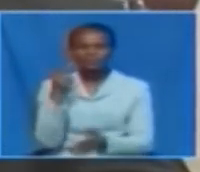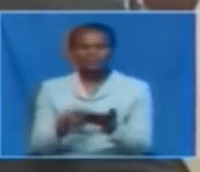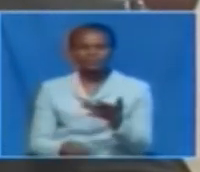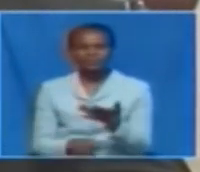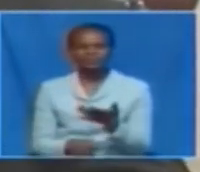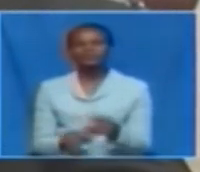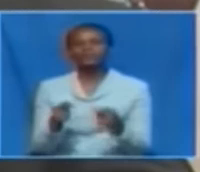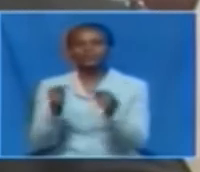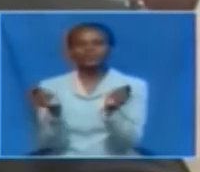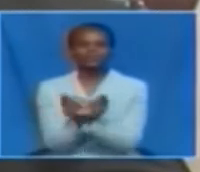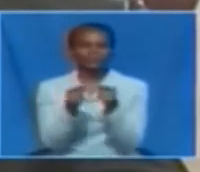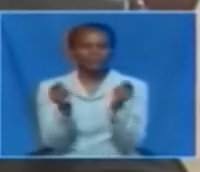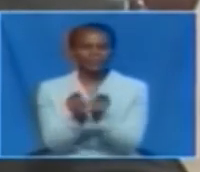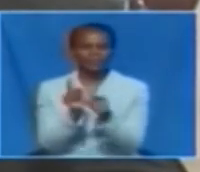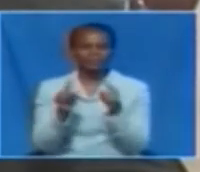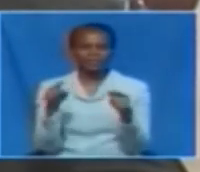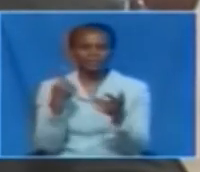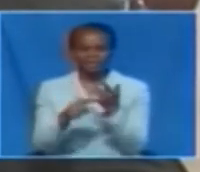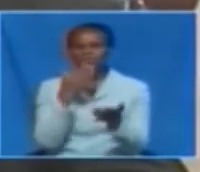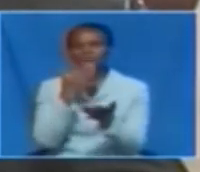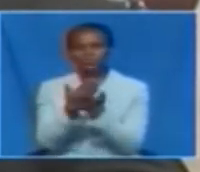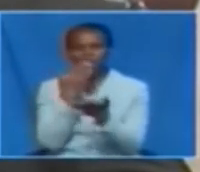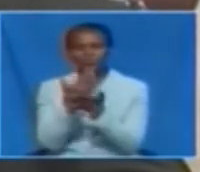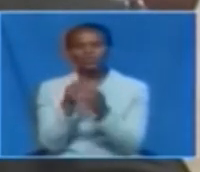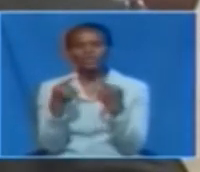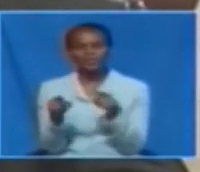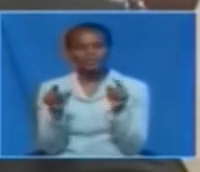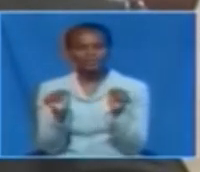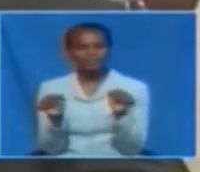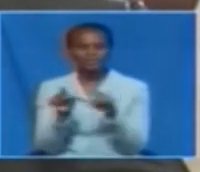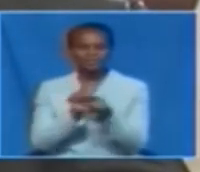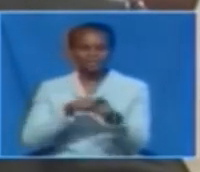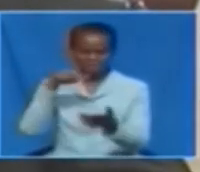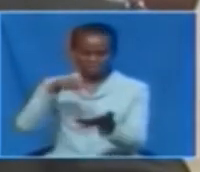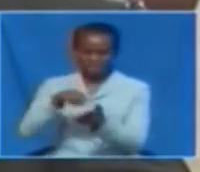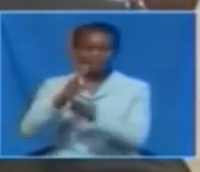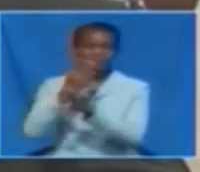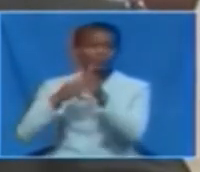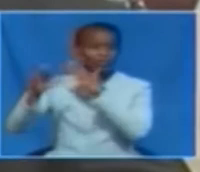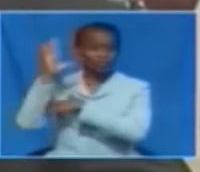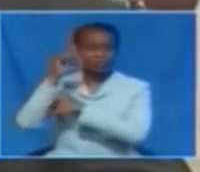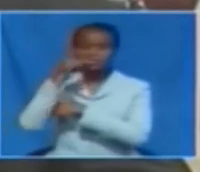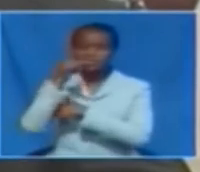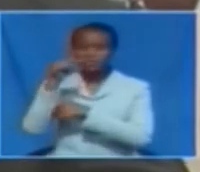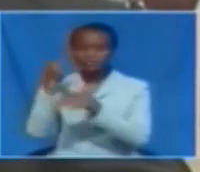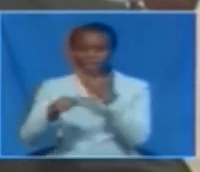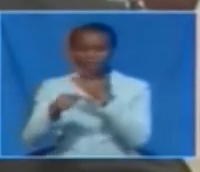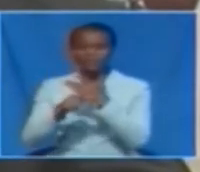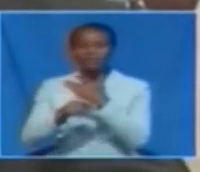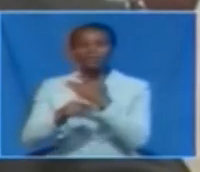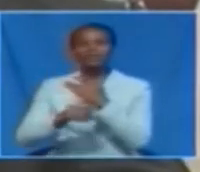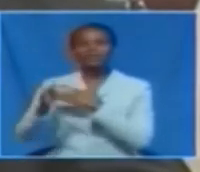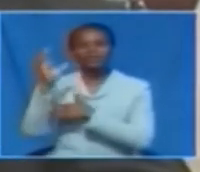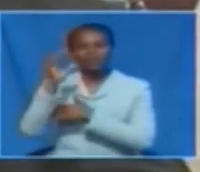the alliance. I think it's the right thing to do. I want to stand before God and be able to say that, yes, at one time my